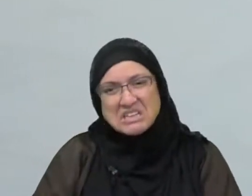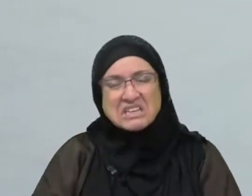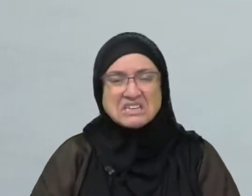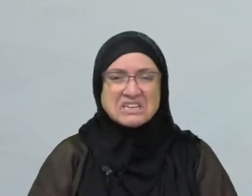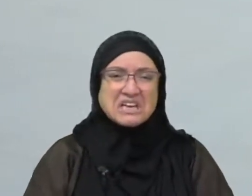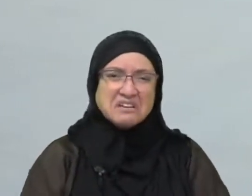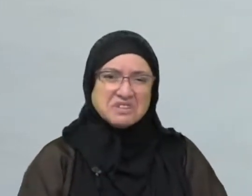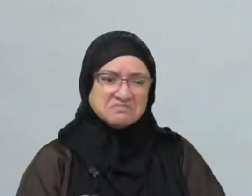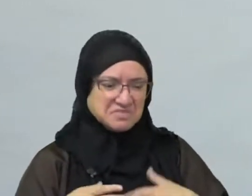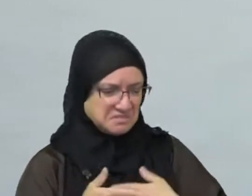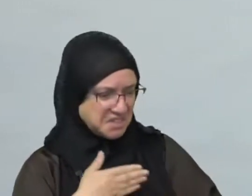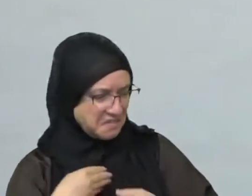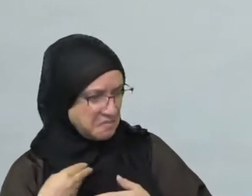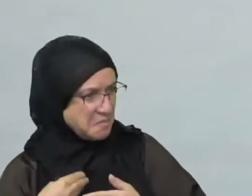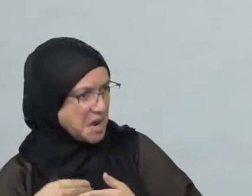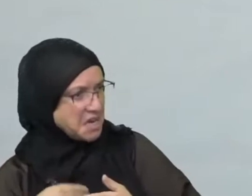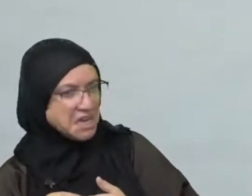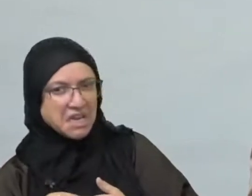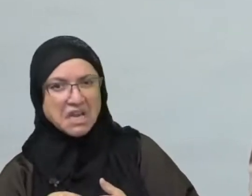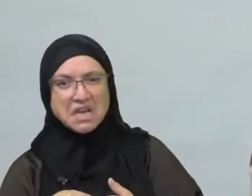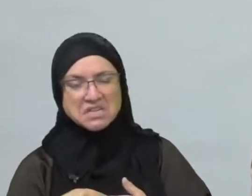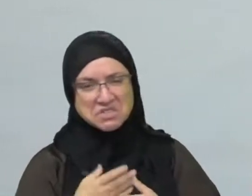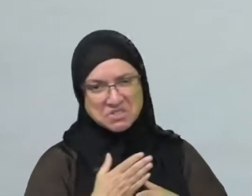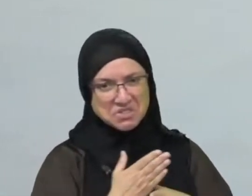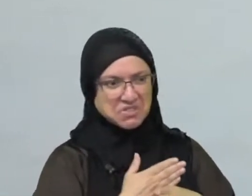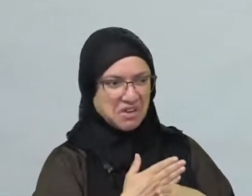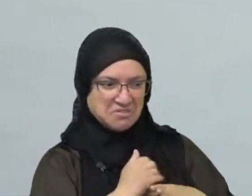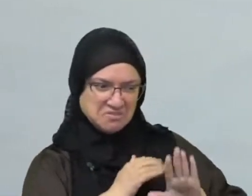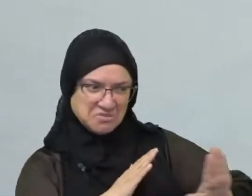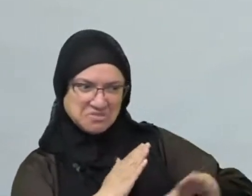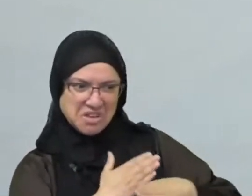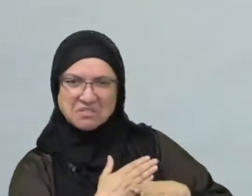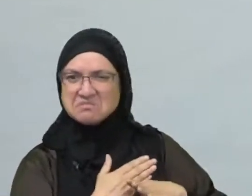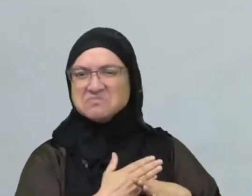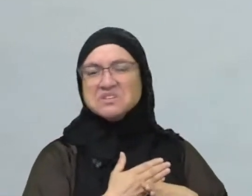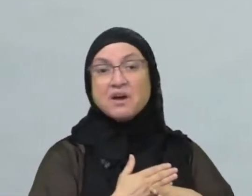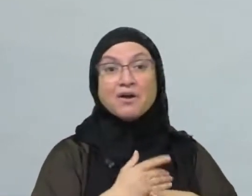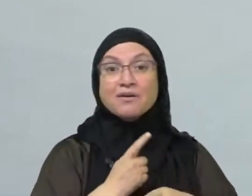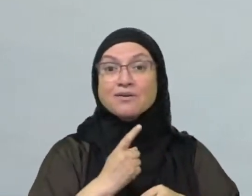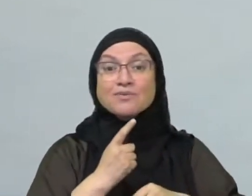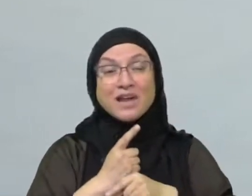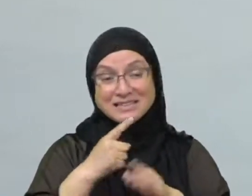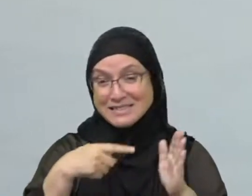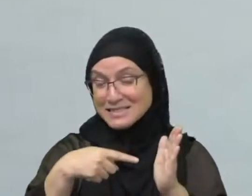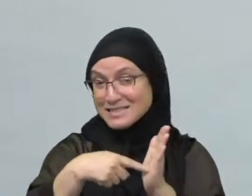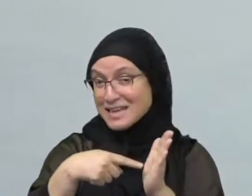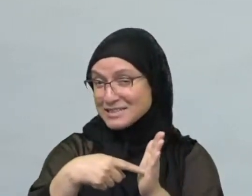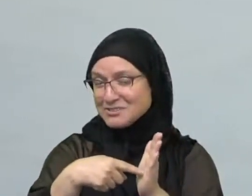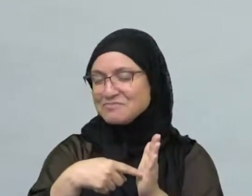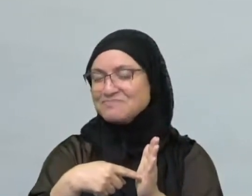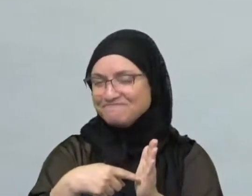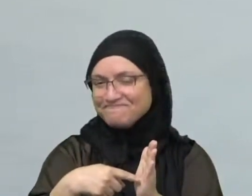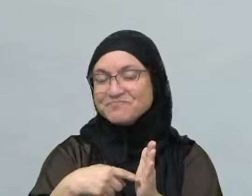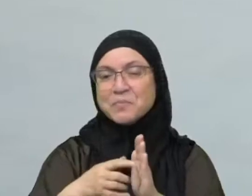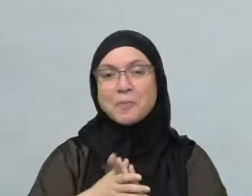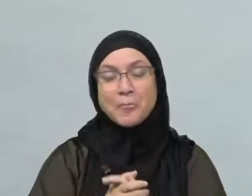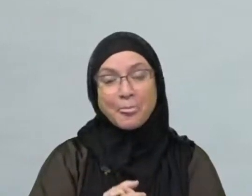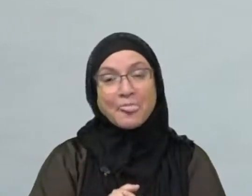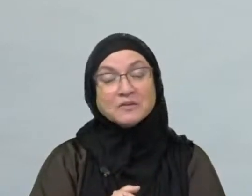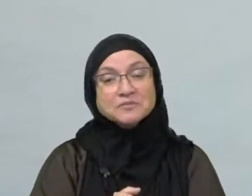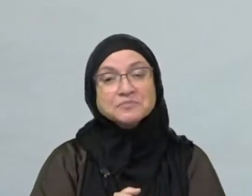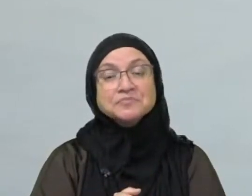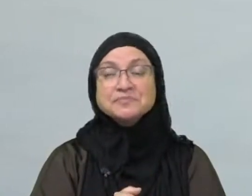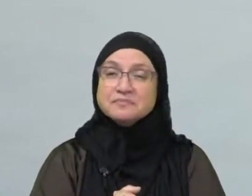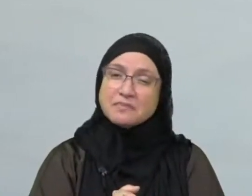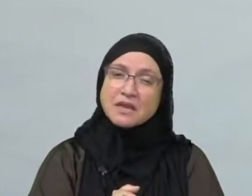from being overburdened by debt and from being subjugated to man. And we talked about last week how the Prophet